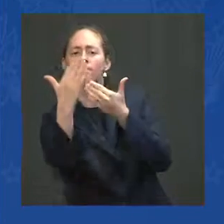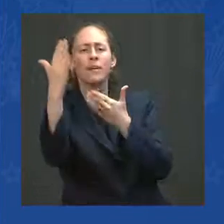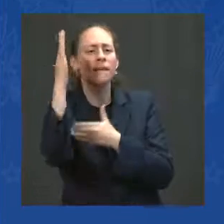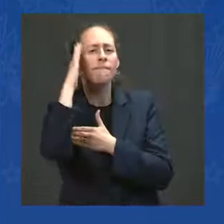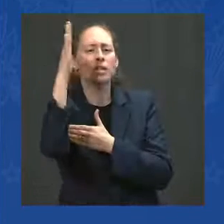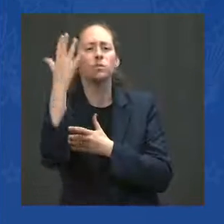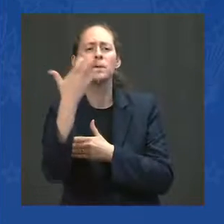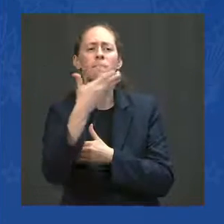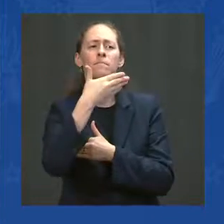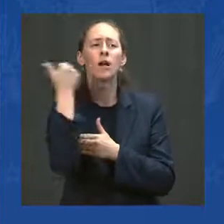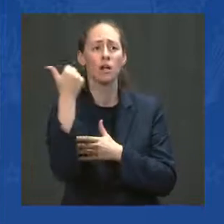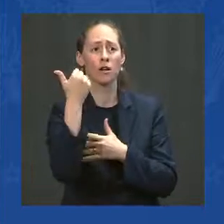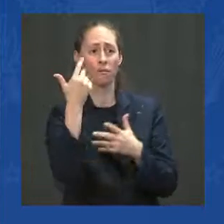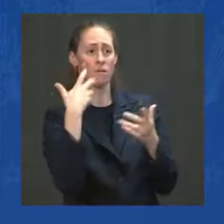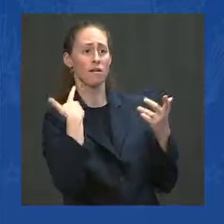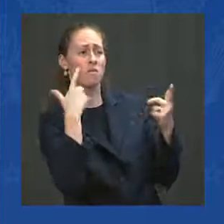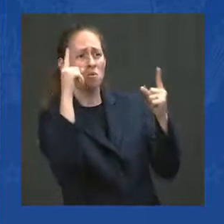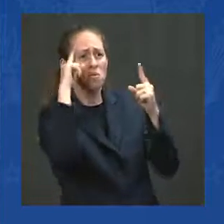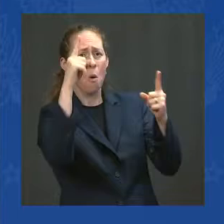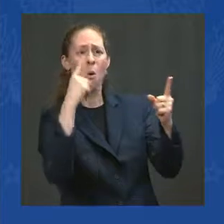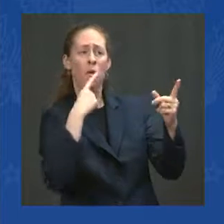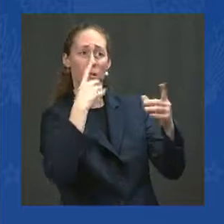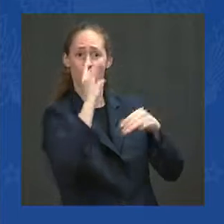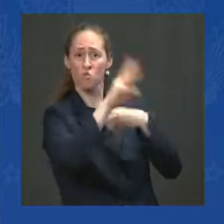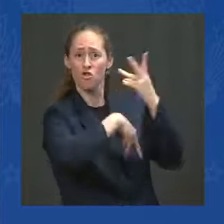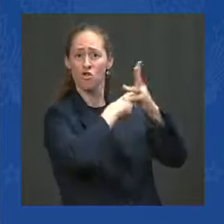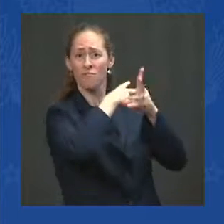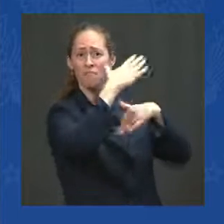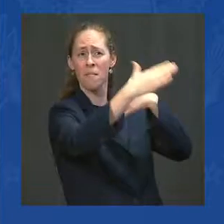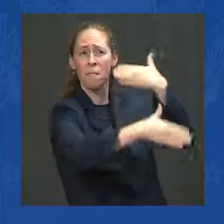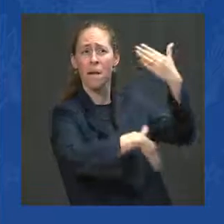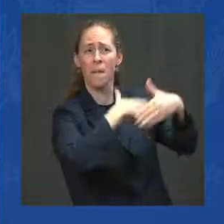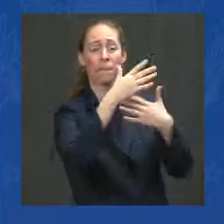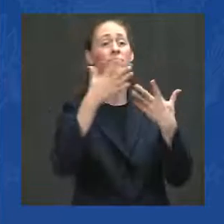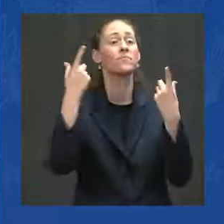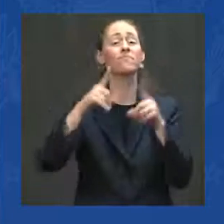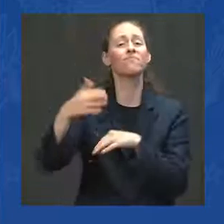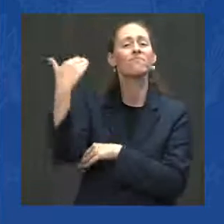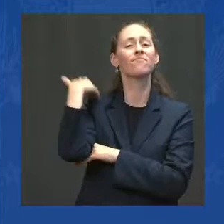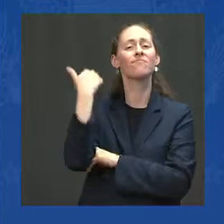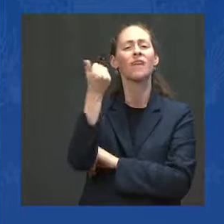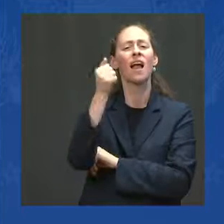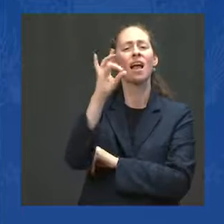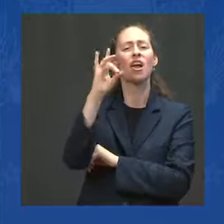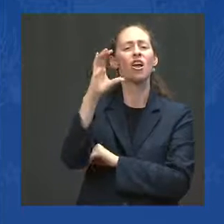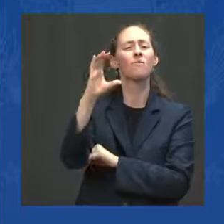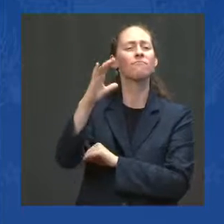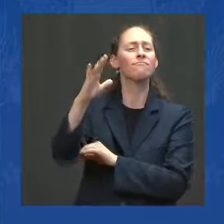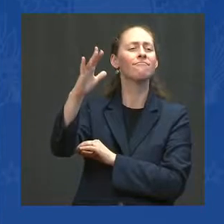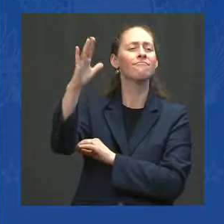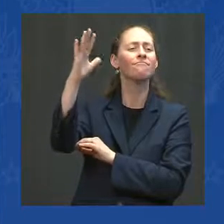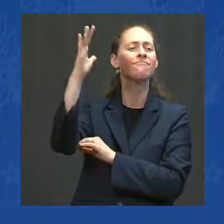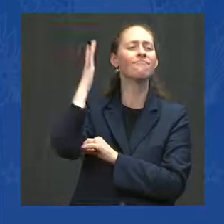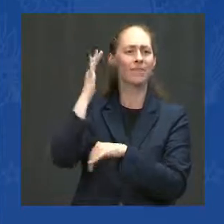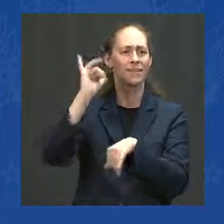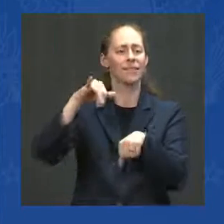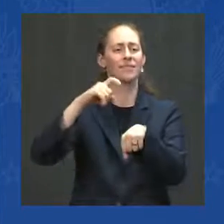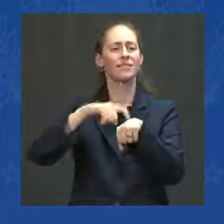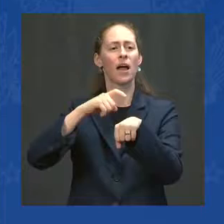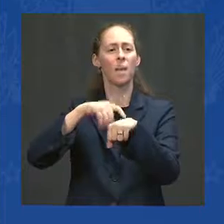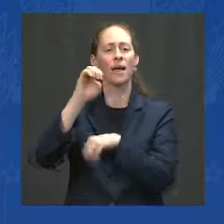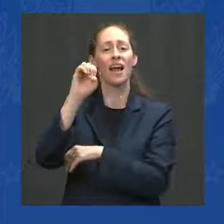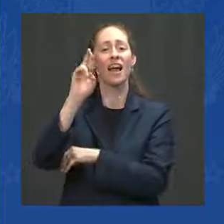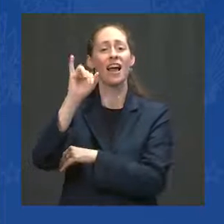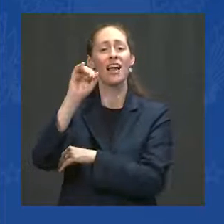world. From building the Erie Canal in the early 1800s, a bipartisan effort, the Transcontinental Railroad, to